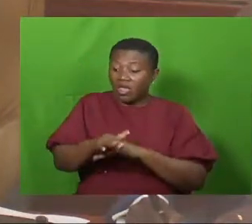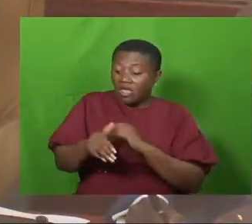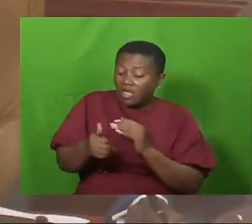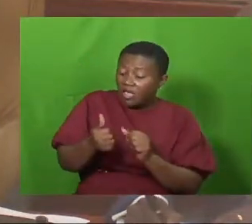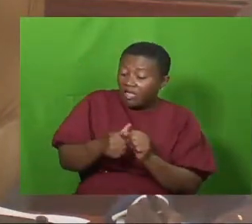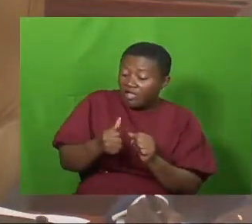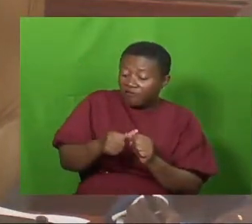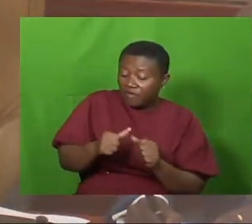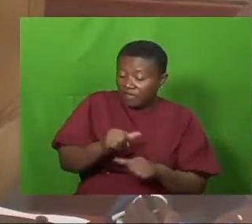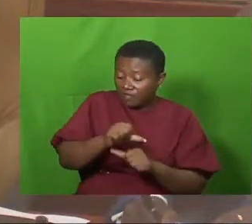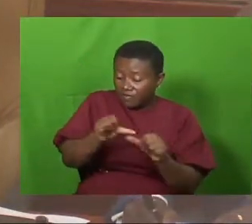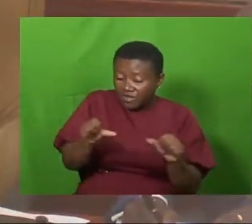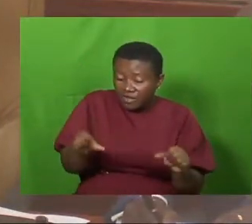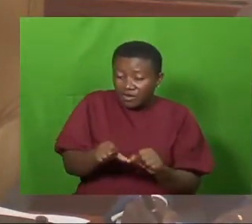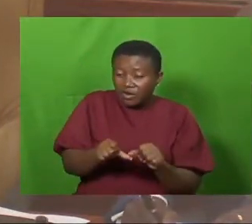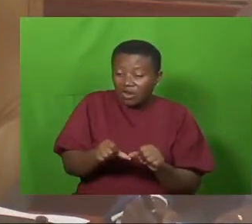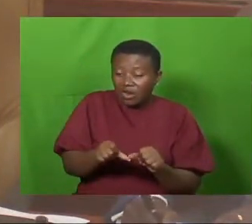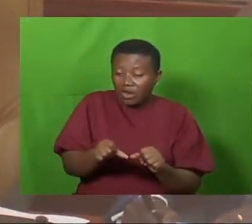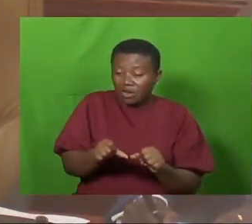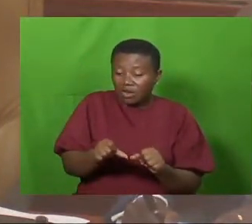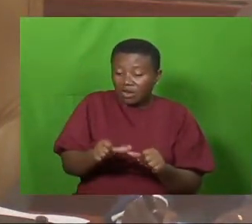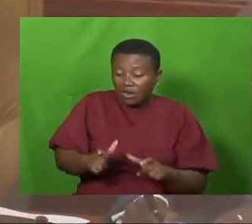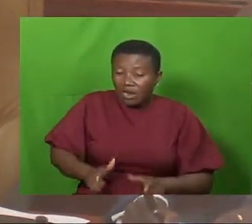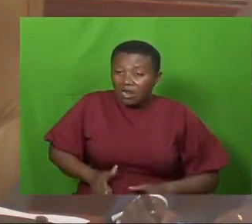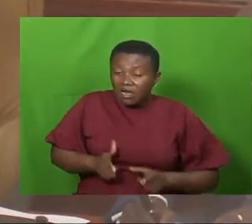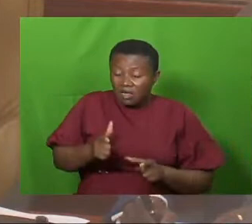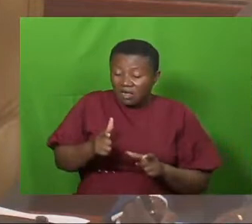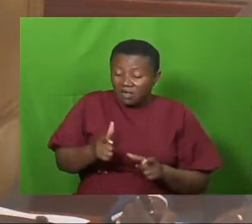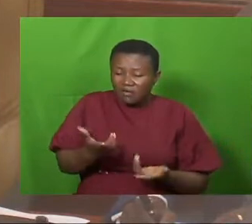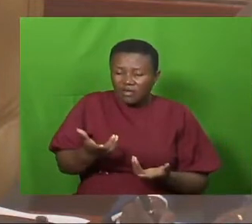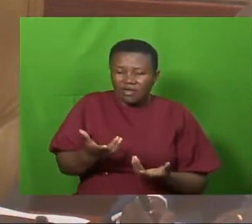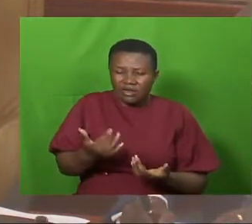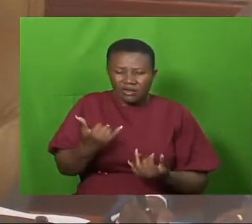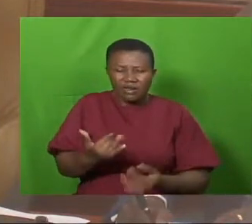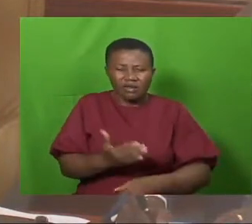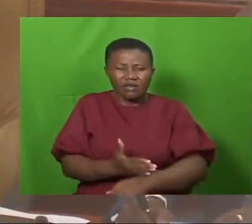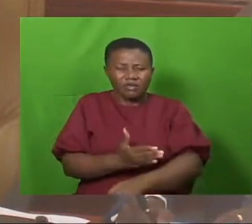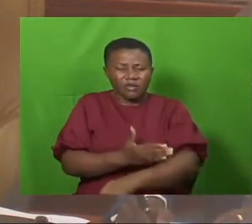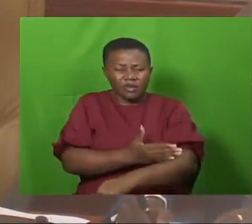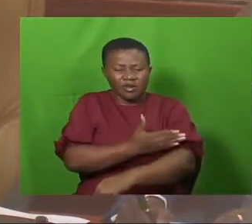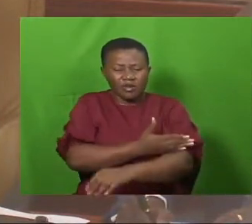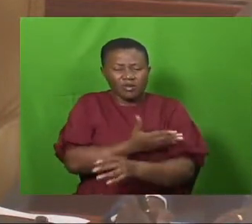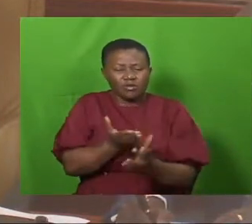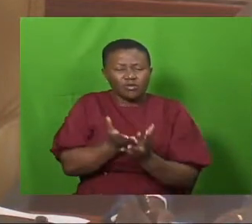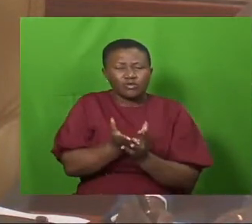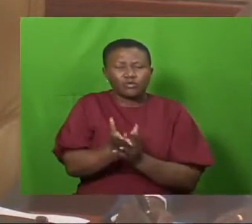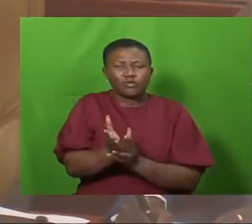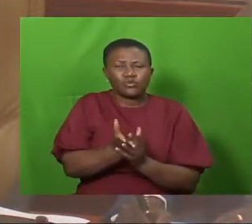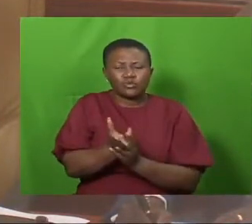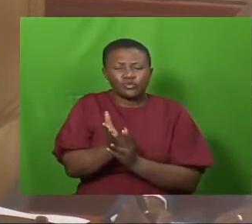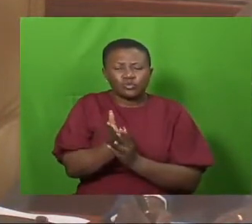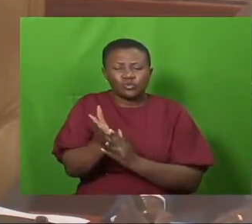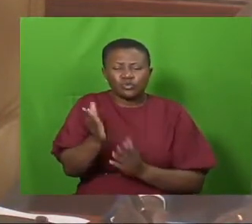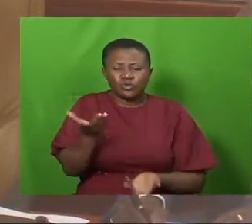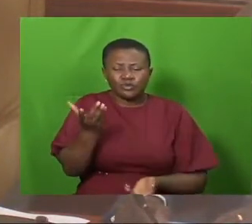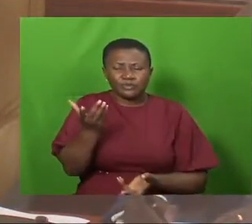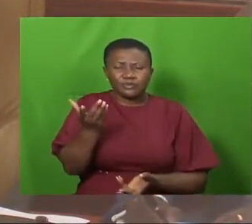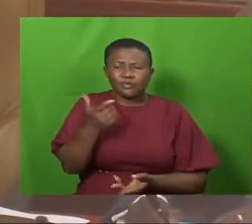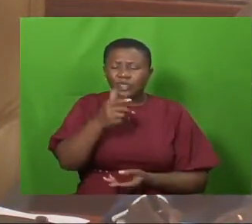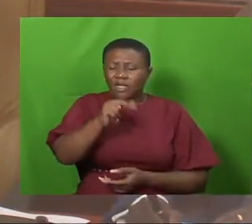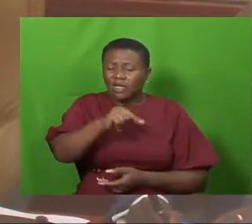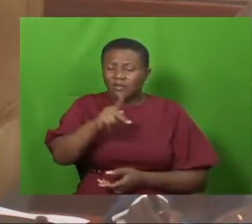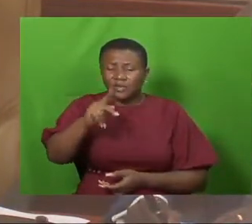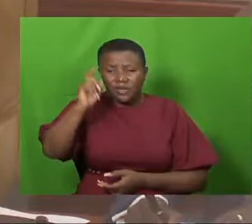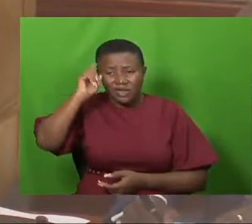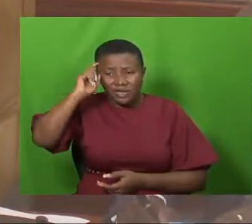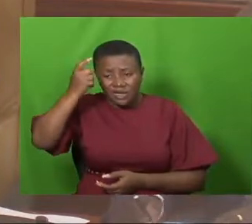has been impacted and improved through the efforts of this government under the leadership